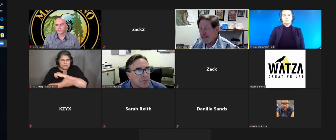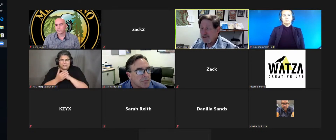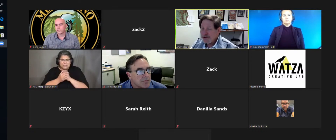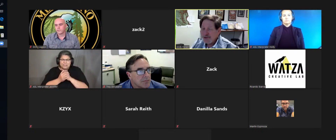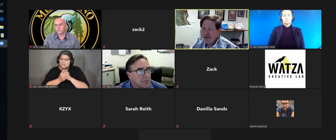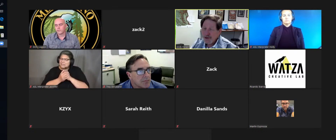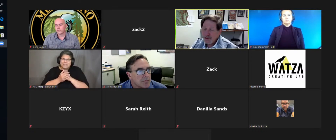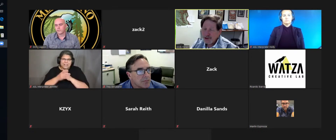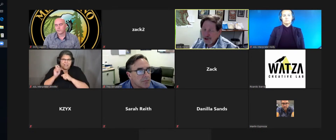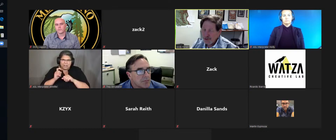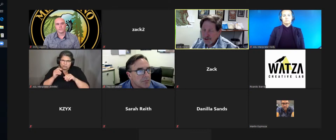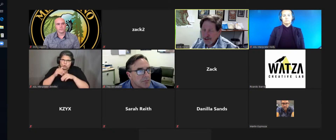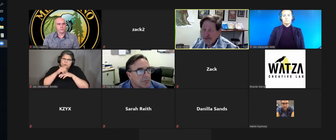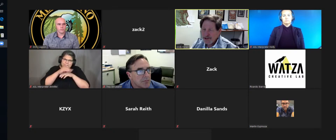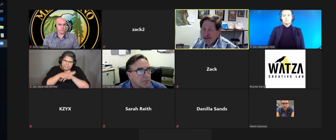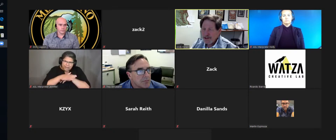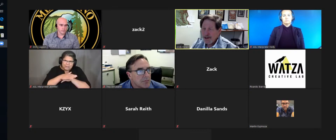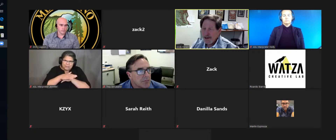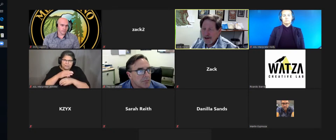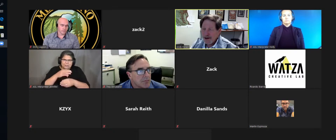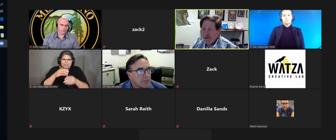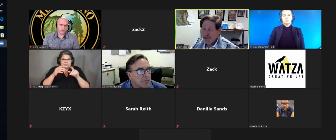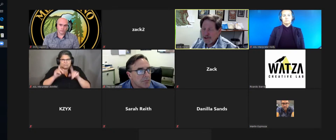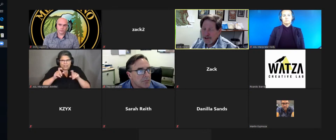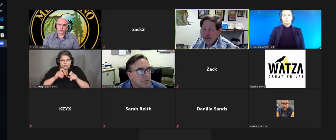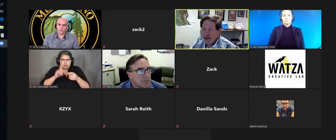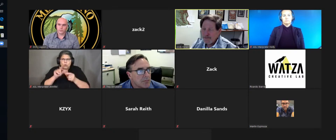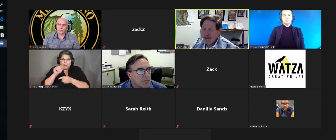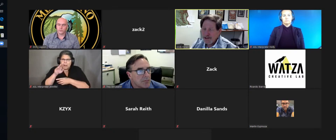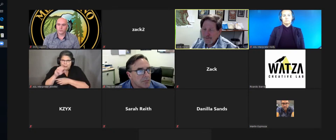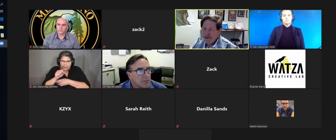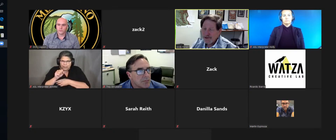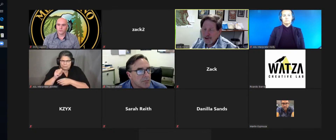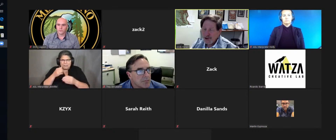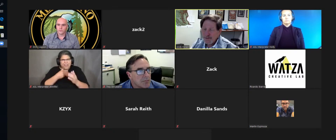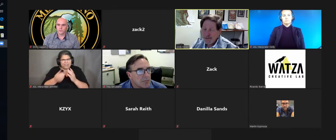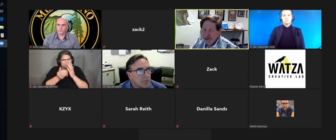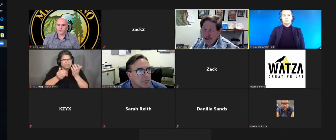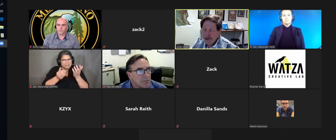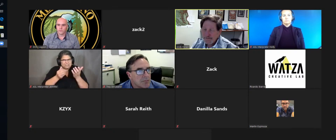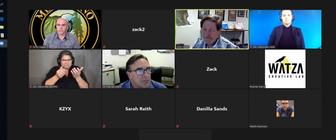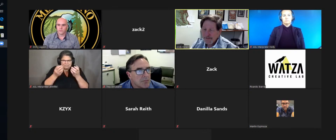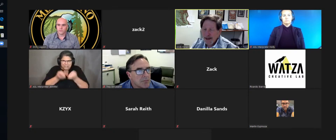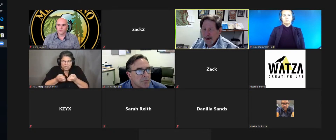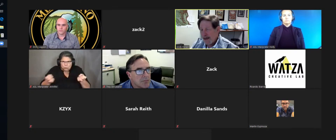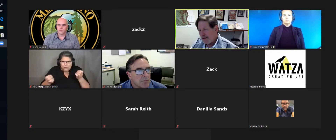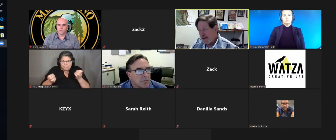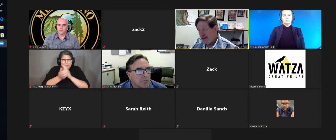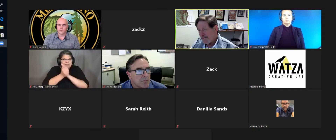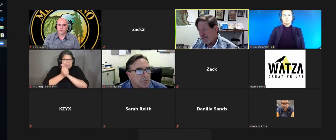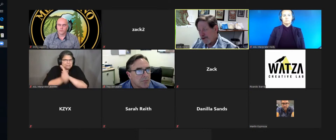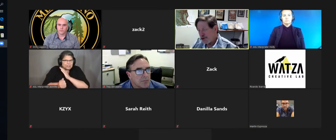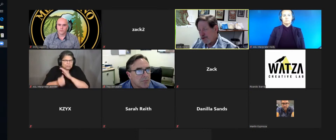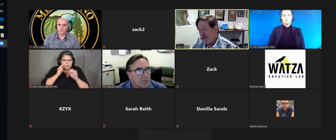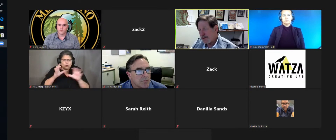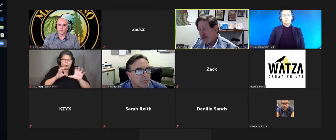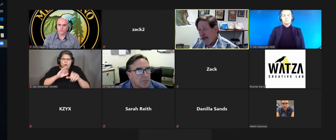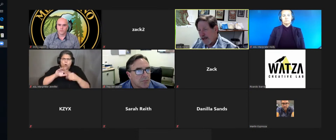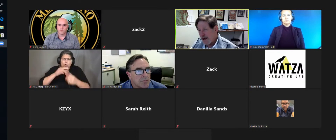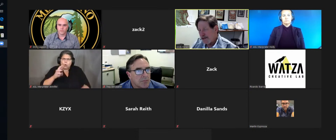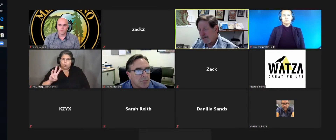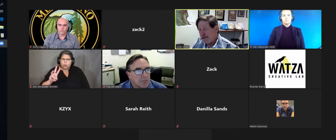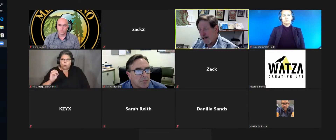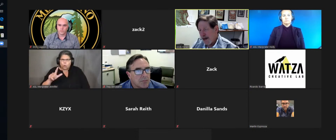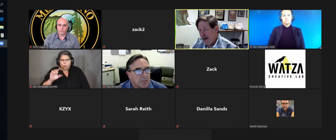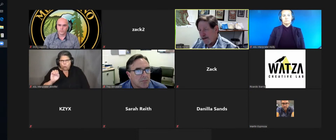labs that can do the whole genome sequencing, which is a very difficult and new procedure. And so the